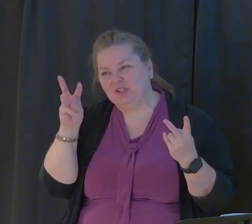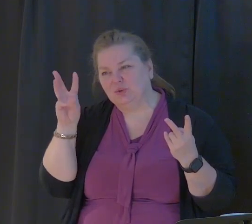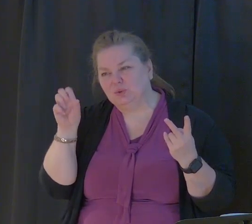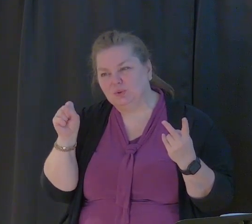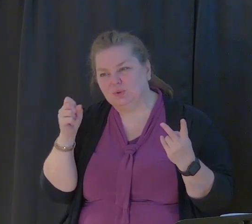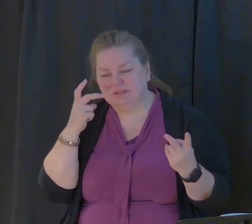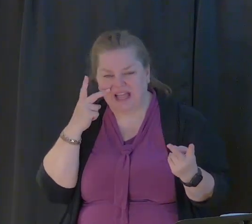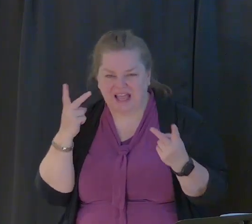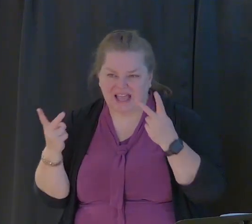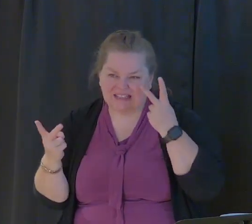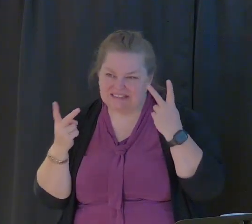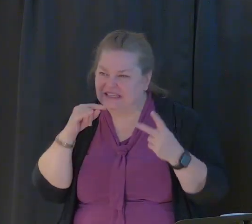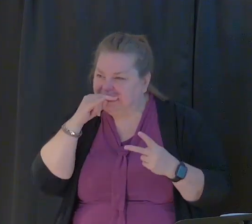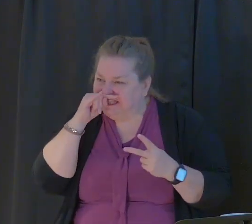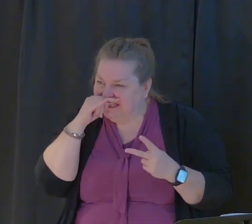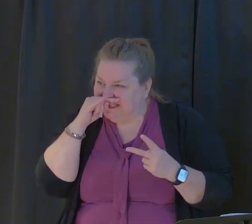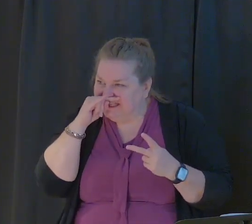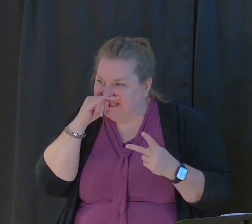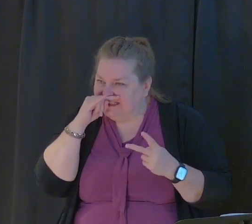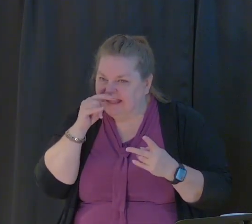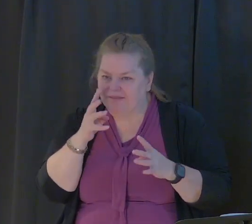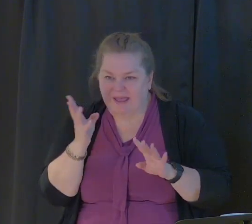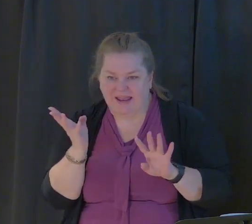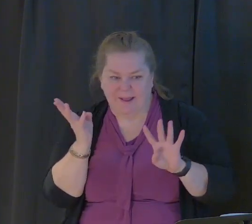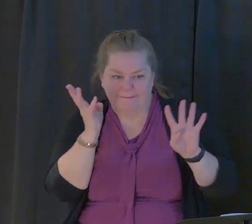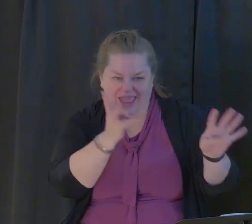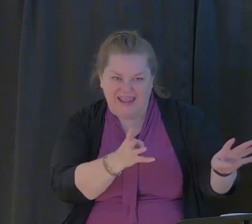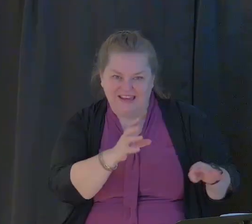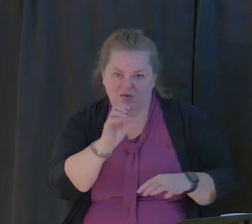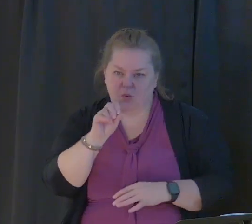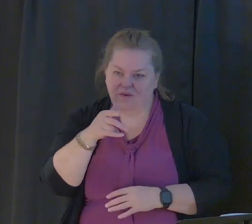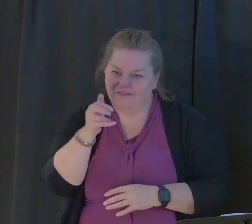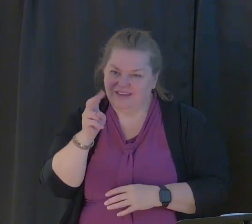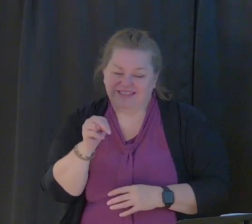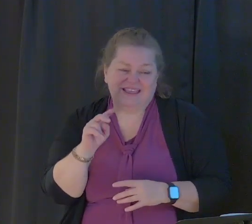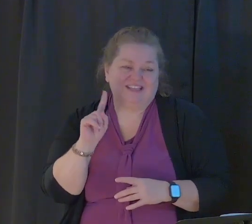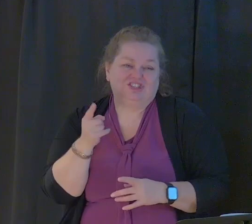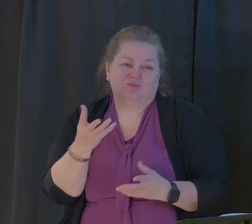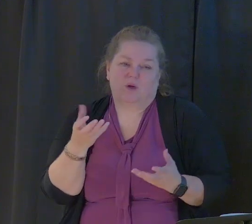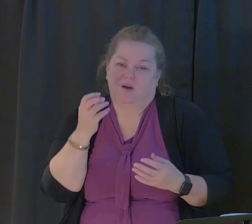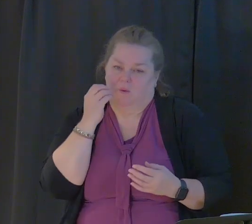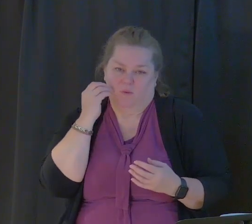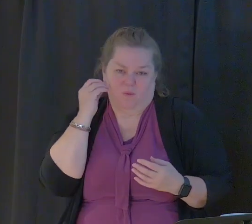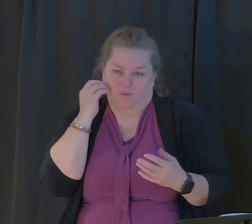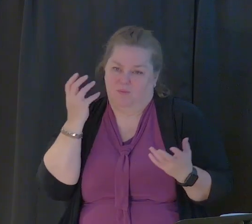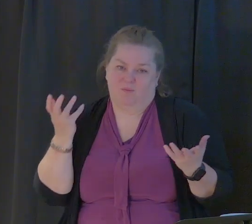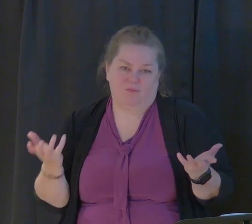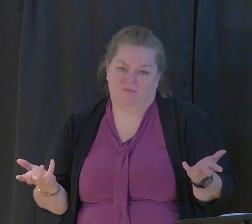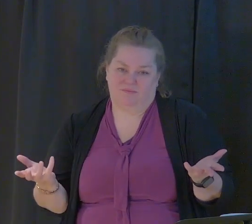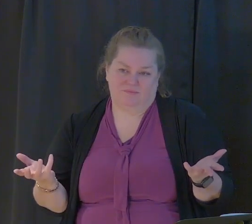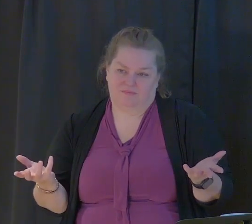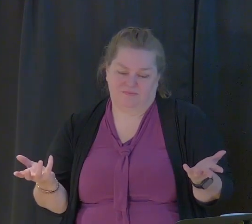of kids that have been abandoned as orphans and all they want is a home.